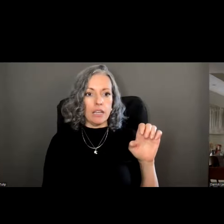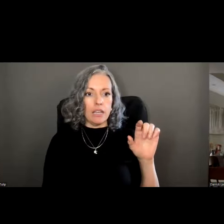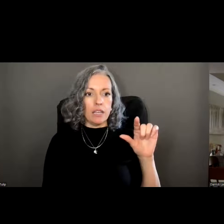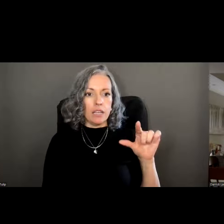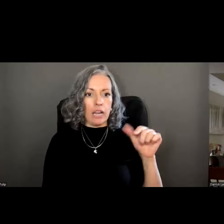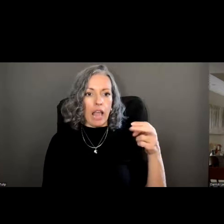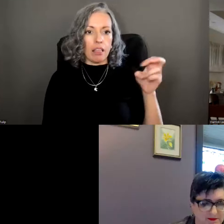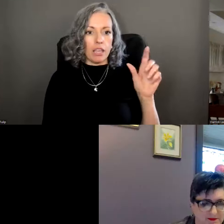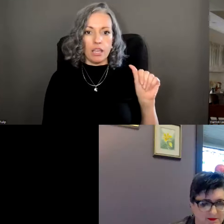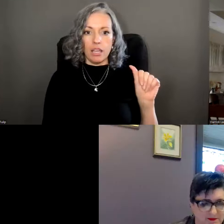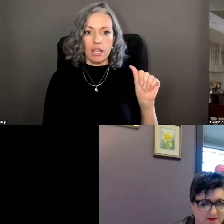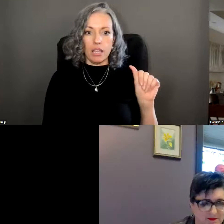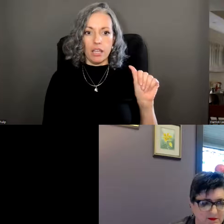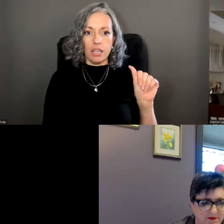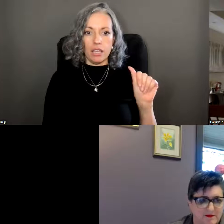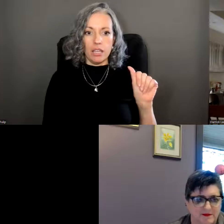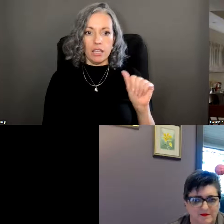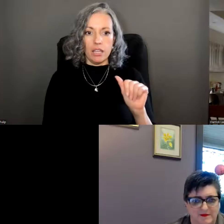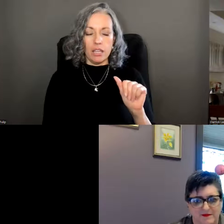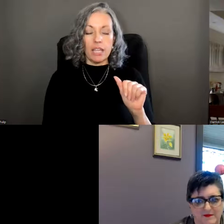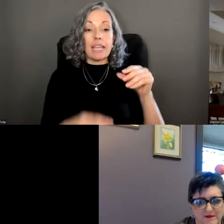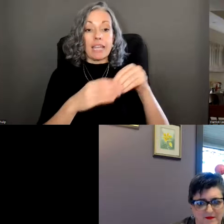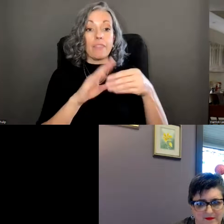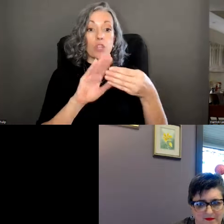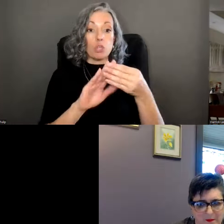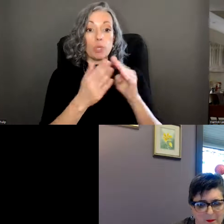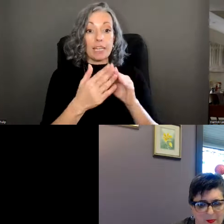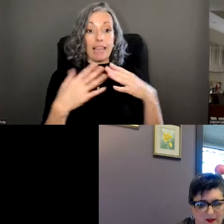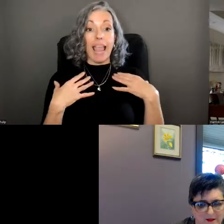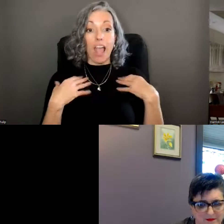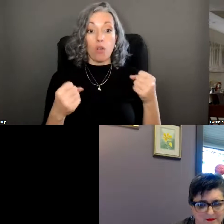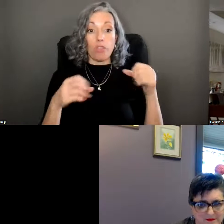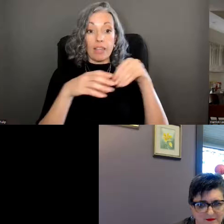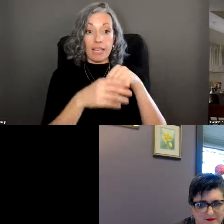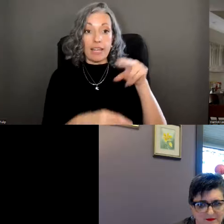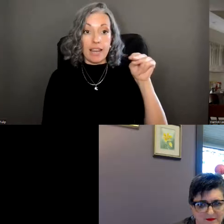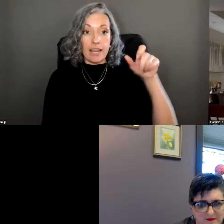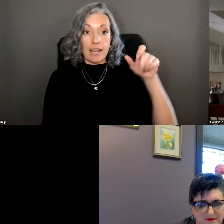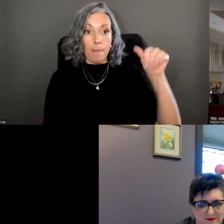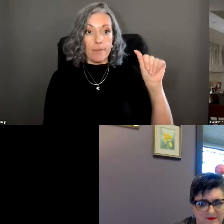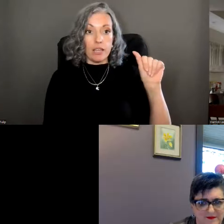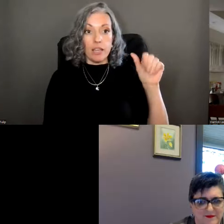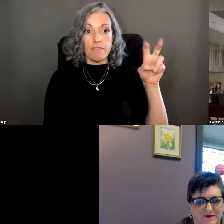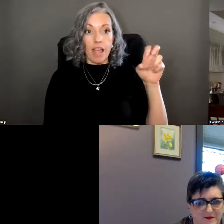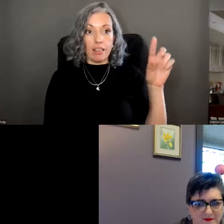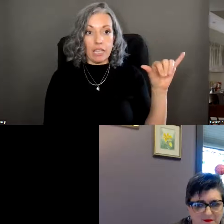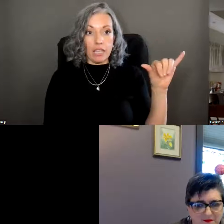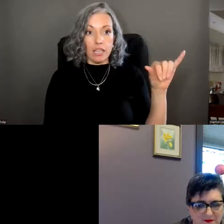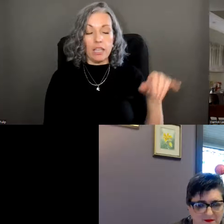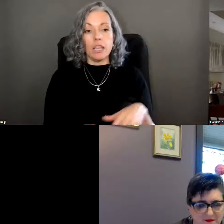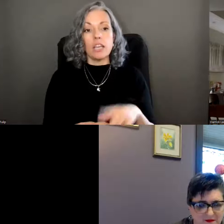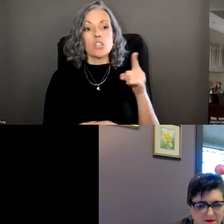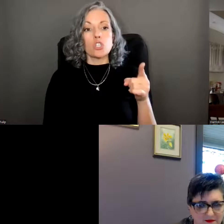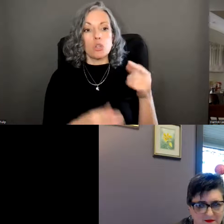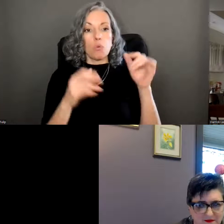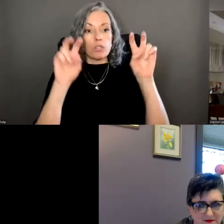the Providence Community Health in Napa Valley. She's also a member of our committee, and she will cover the